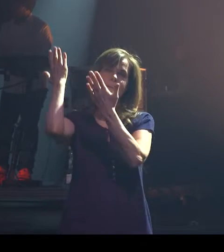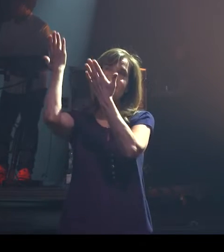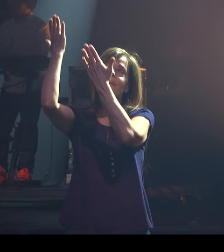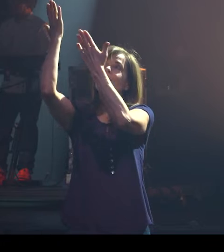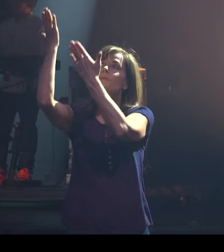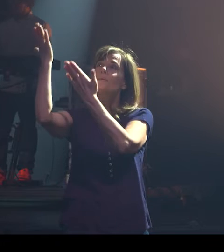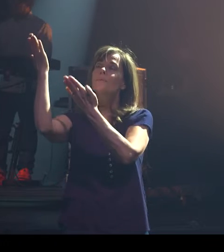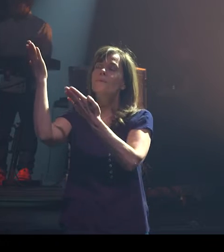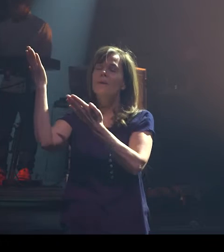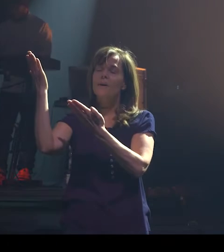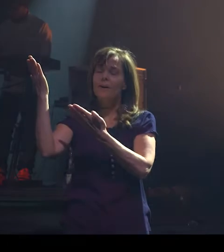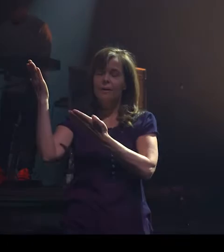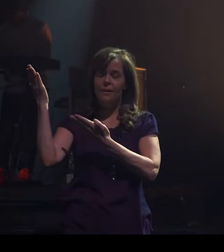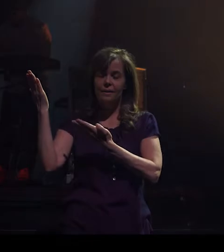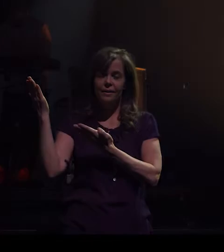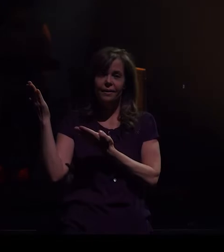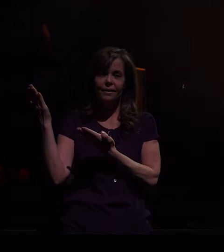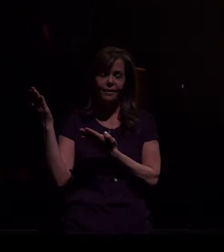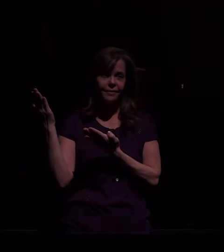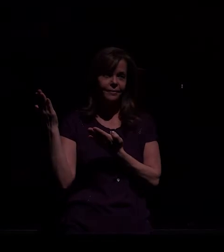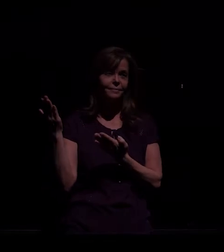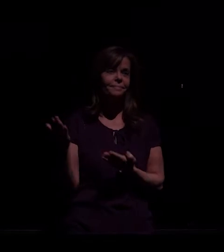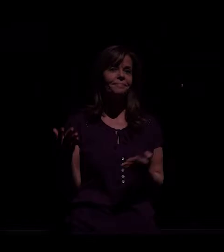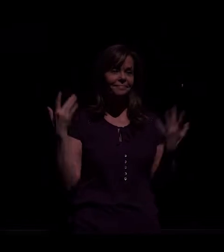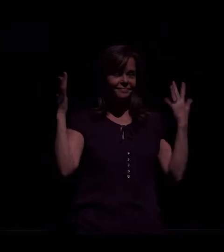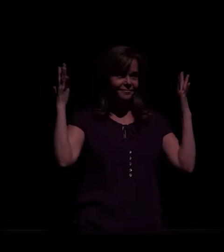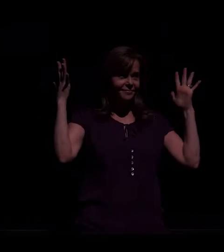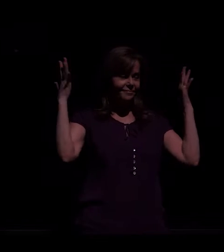victory you are.